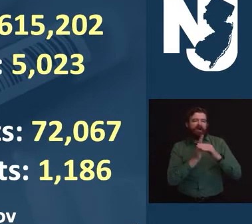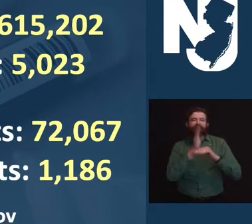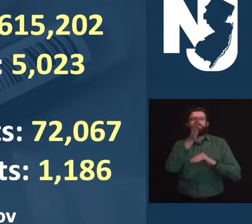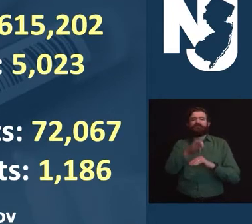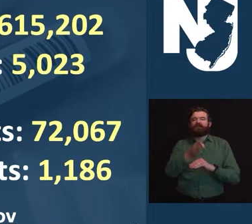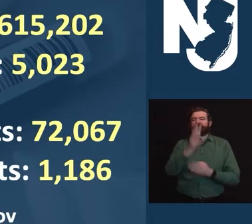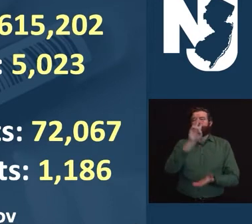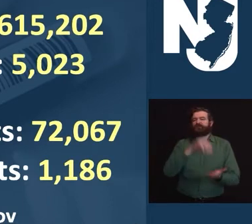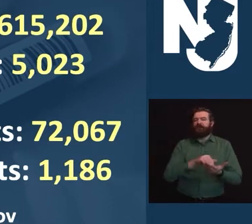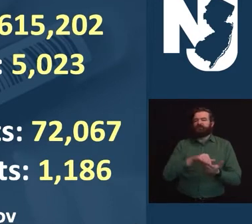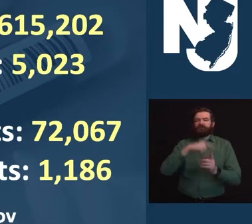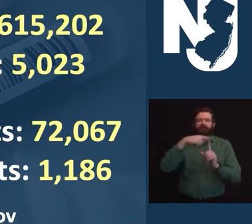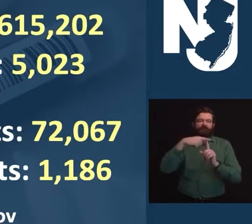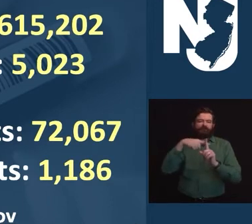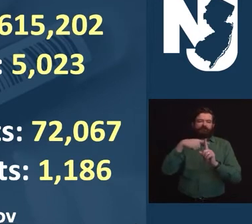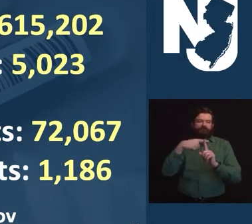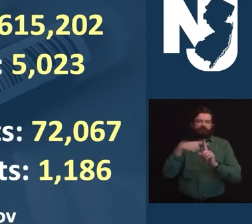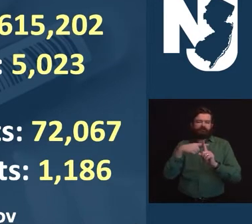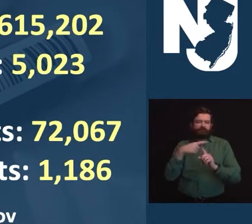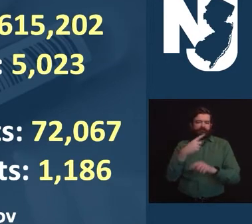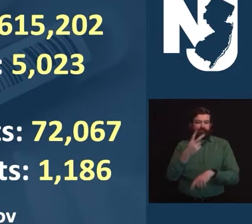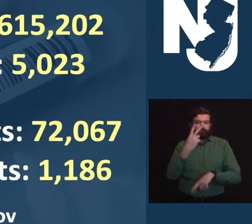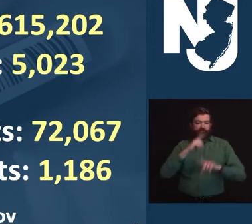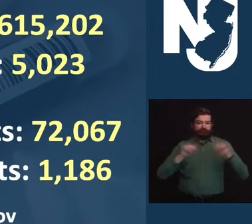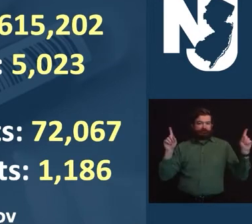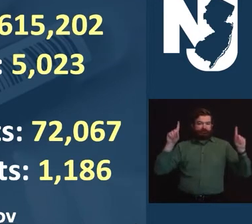statewide cumulative total is now